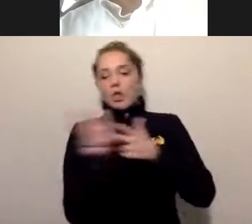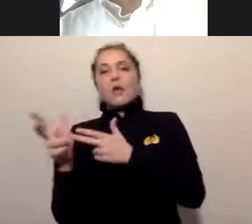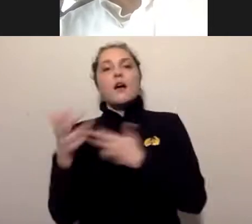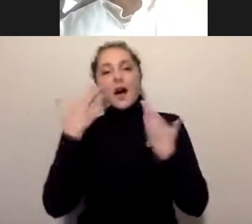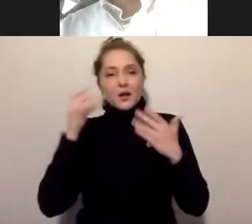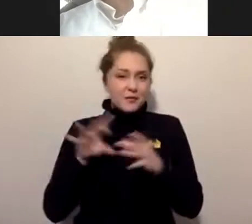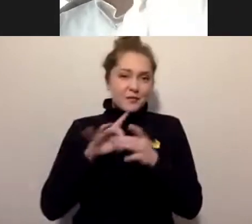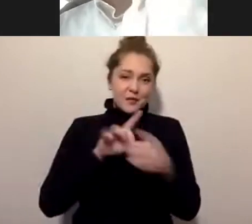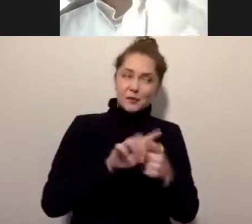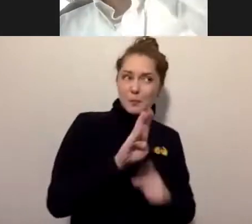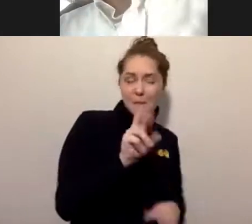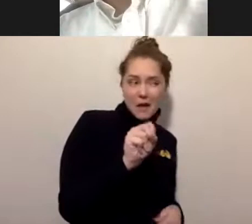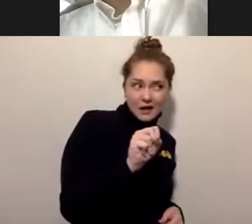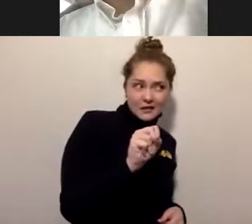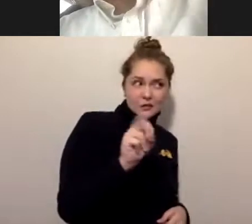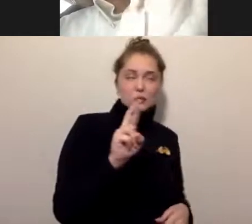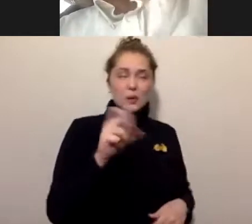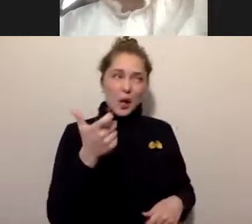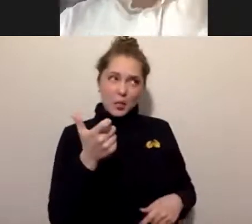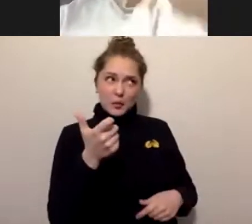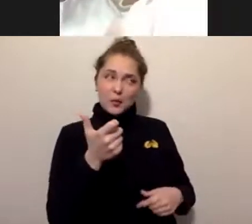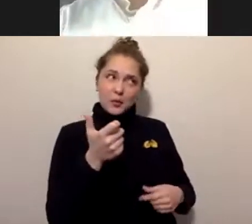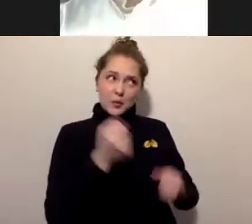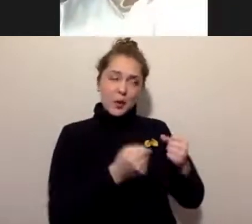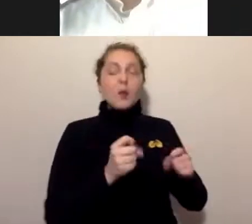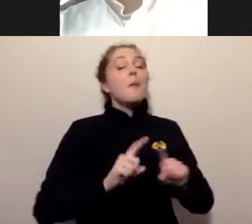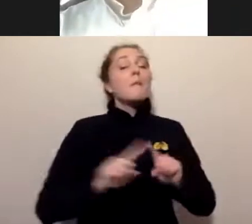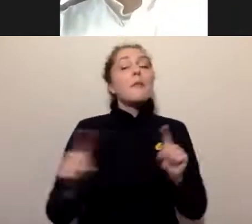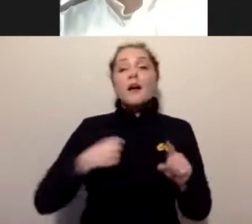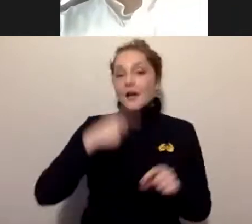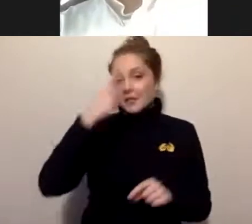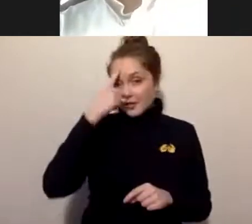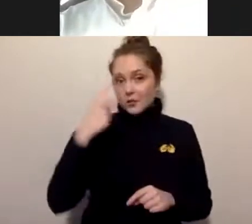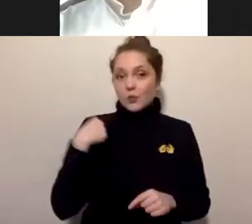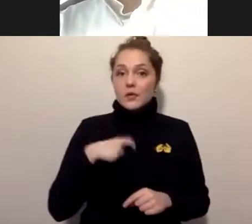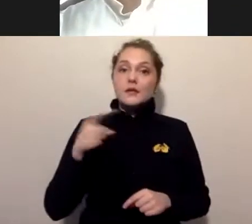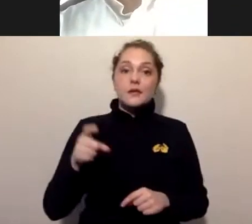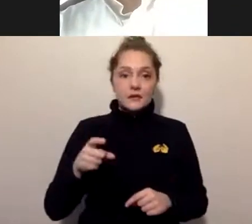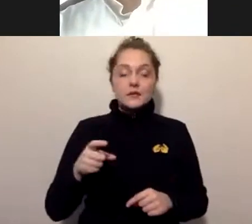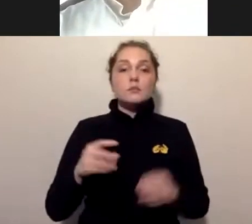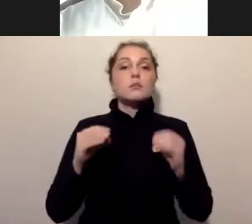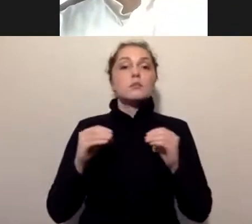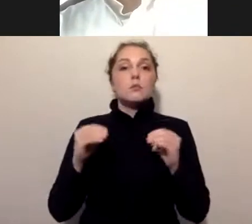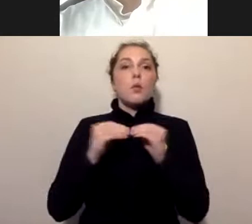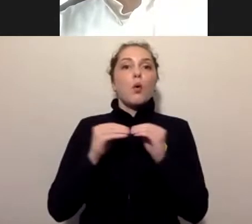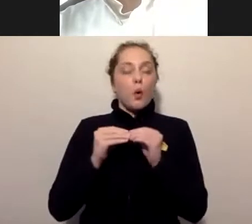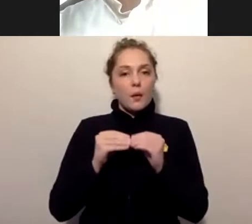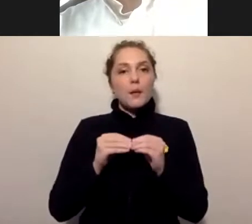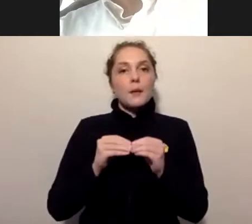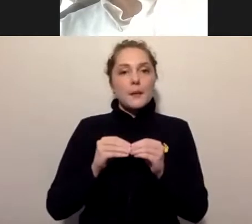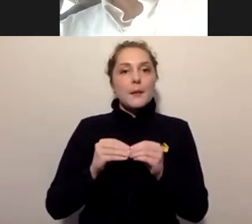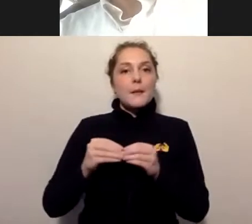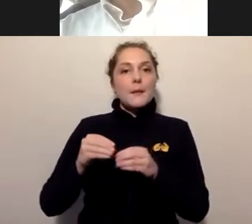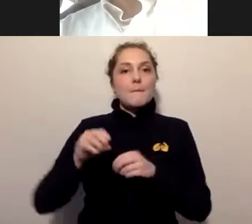relevant to a bus or some other vehicle, but I definitely believe we need to be expanding our bike lanes. And some of the projects that